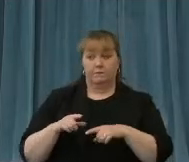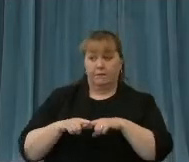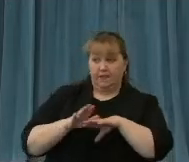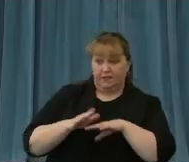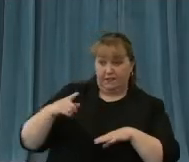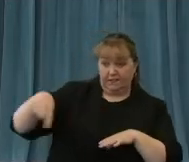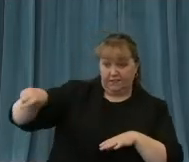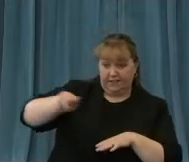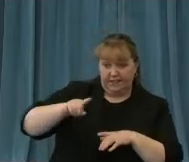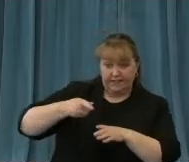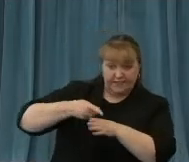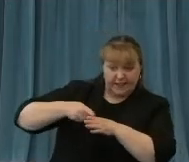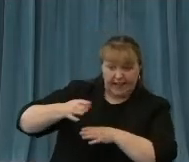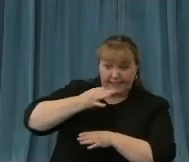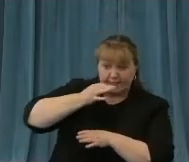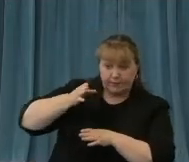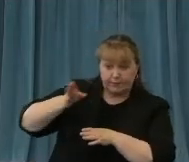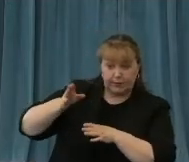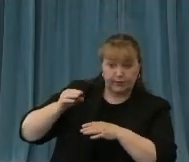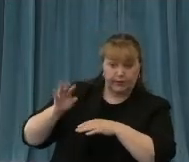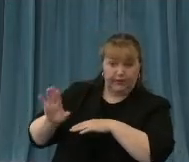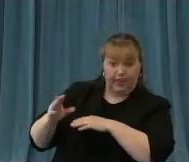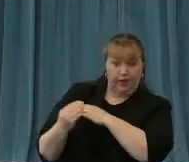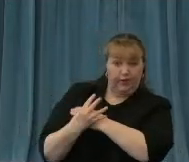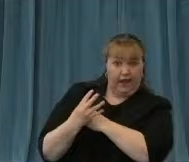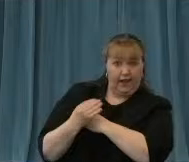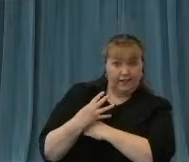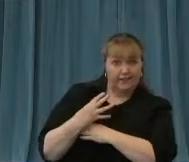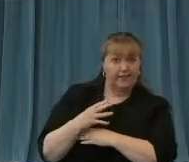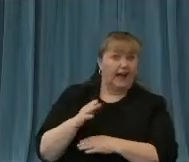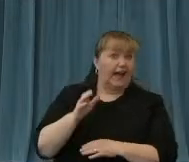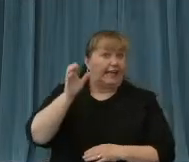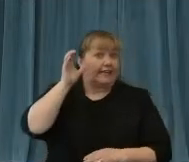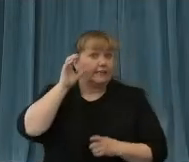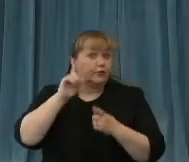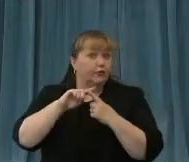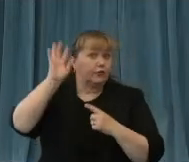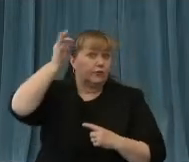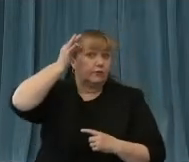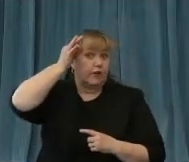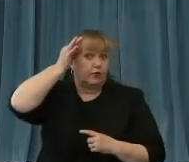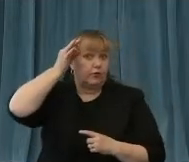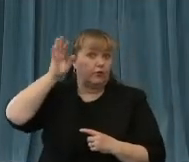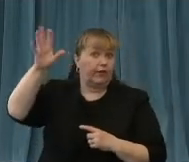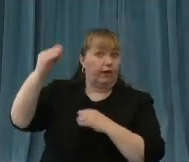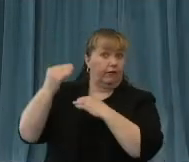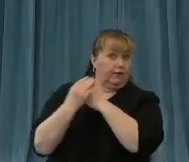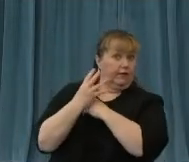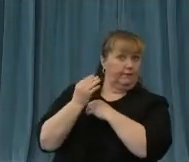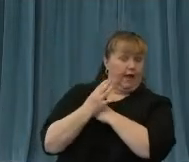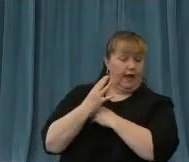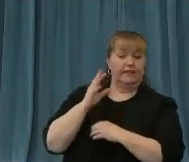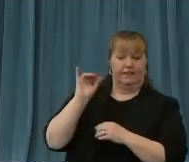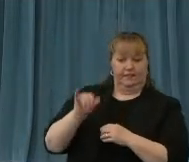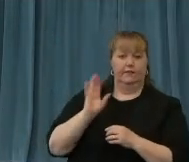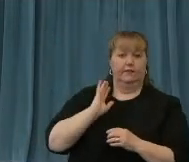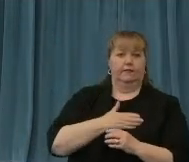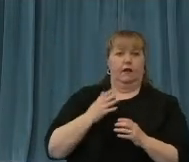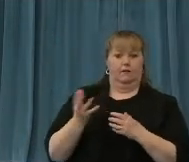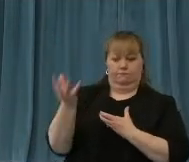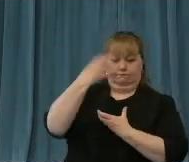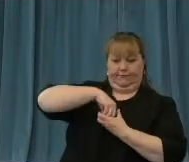government criteria, we will focus on making sure we are prepared for phase one. Once our reopening criteria